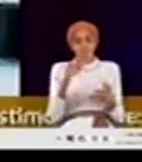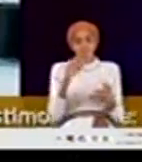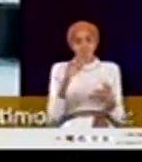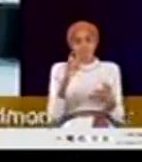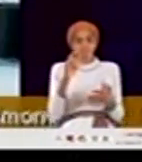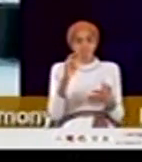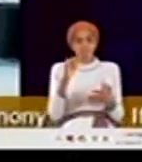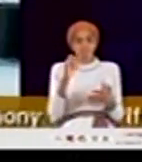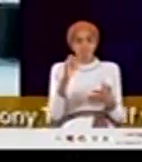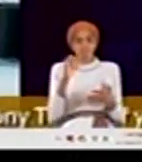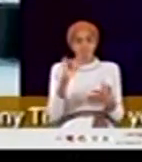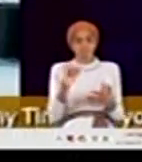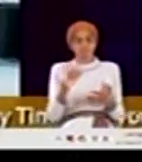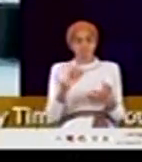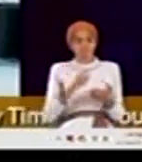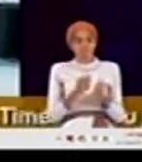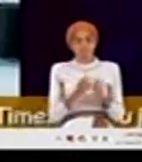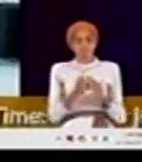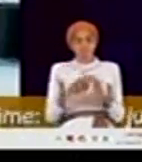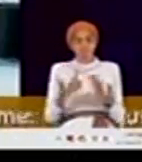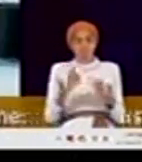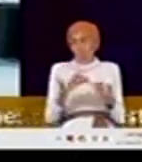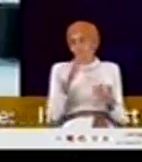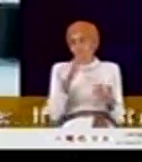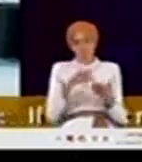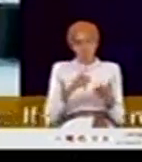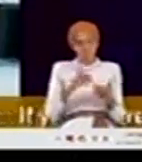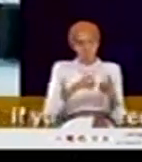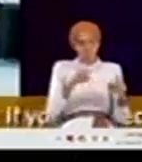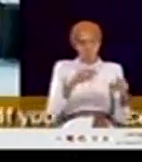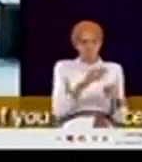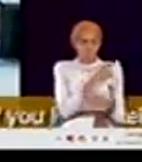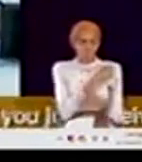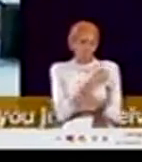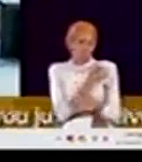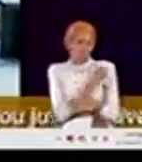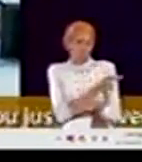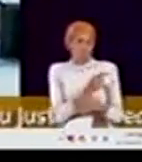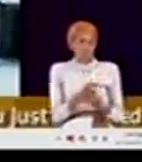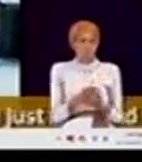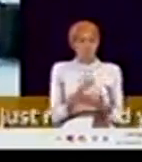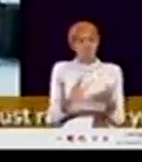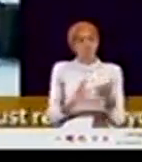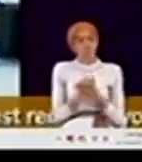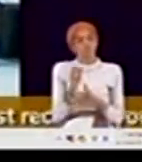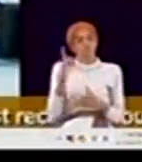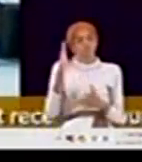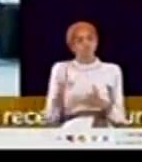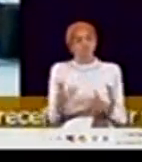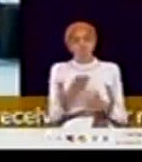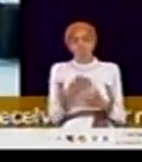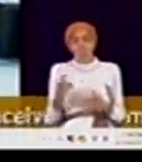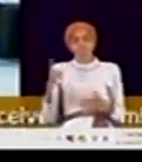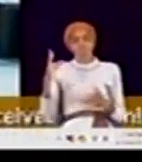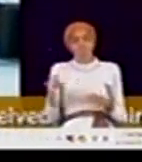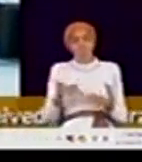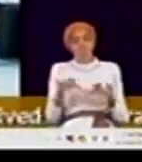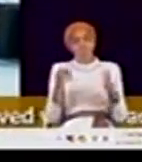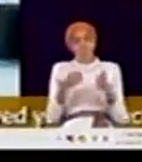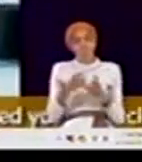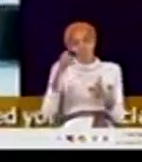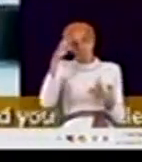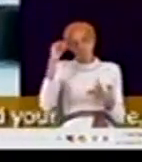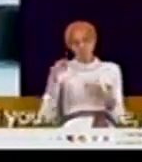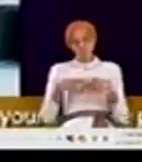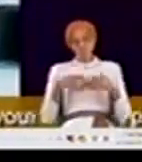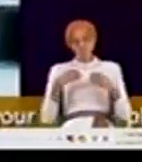you I have I not money to go to the hospital you have believe God as God need it for me will do it for